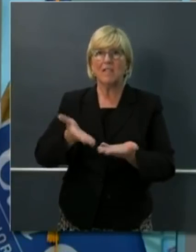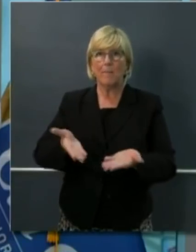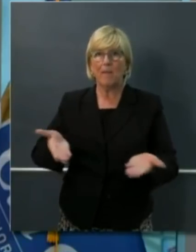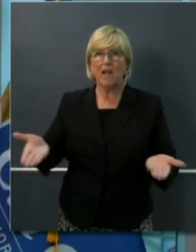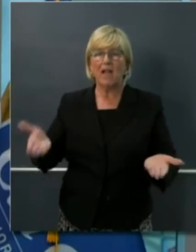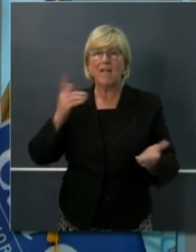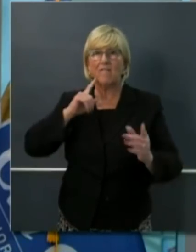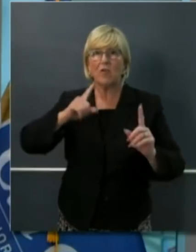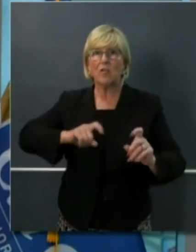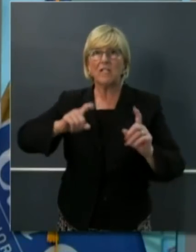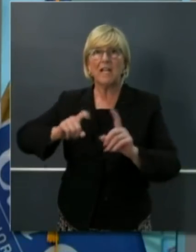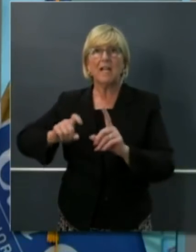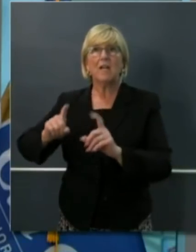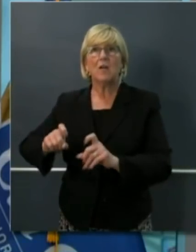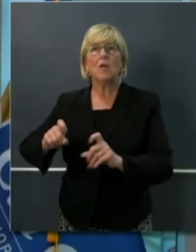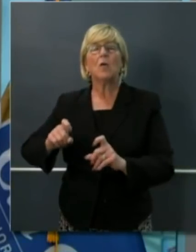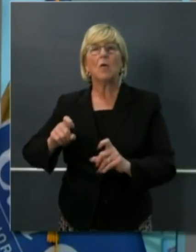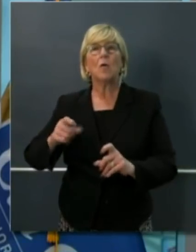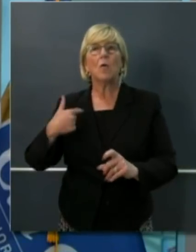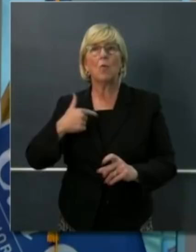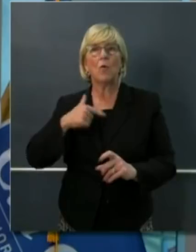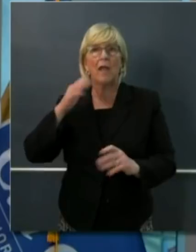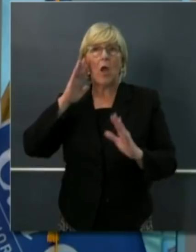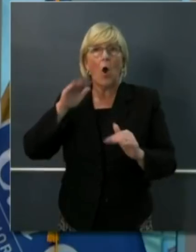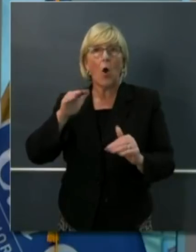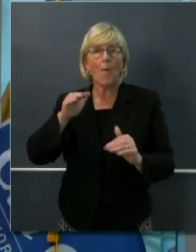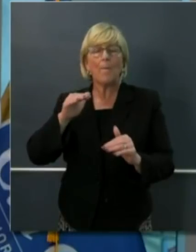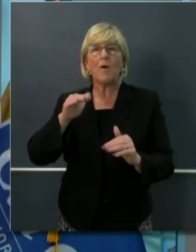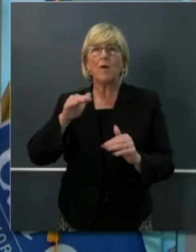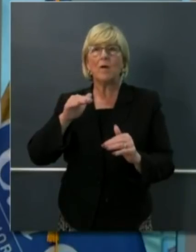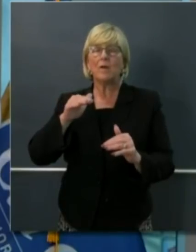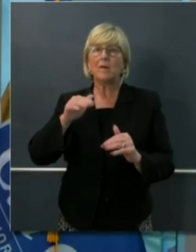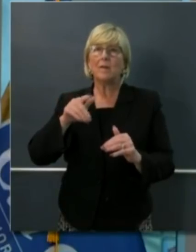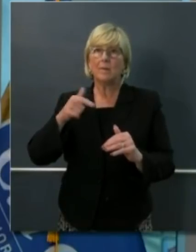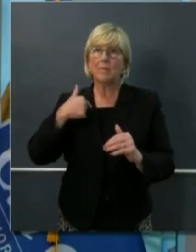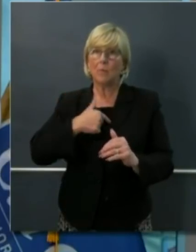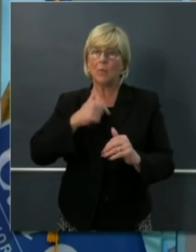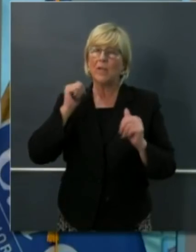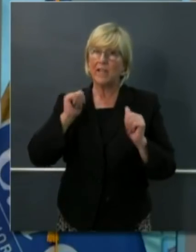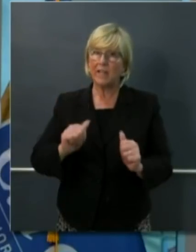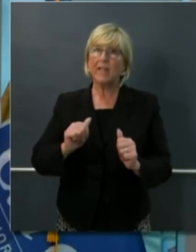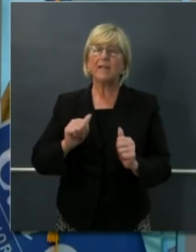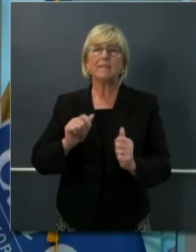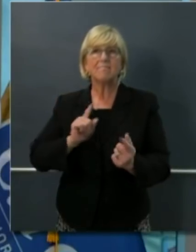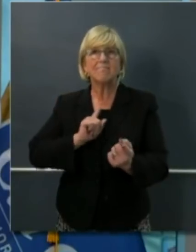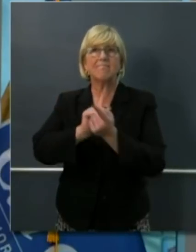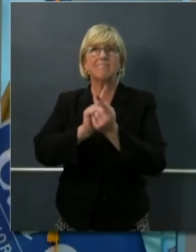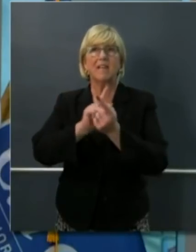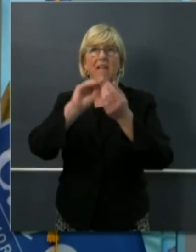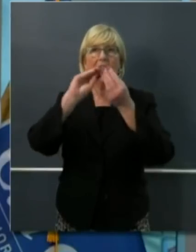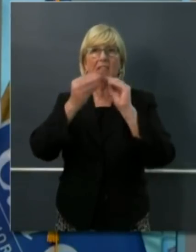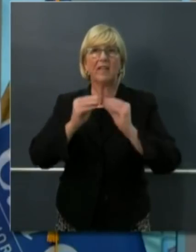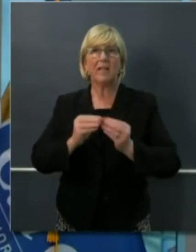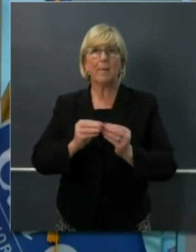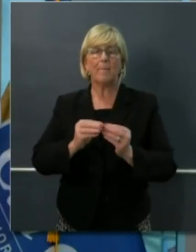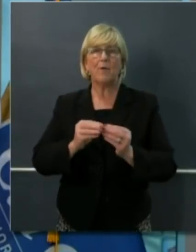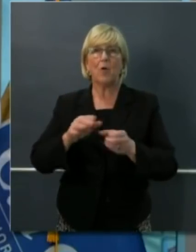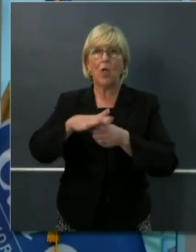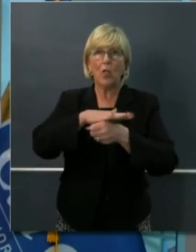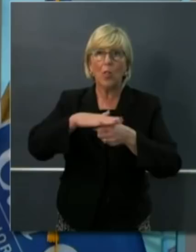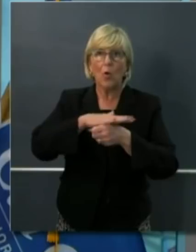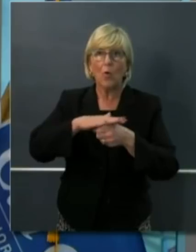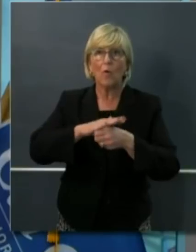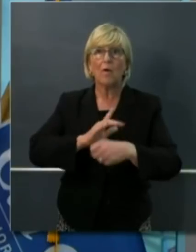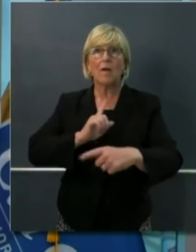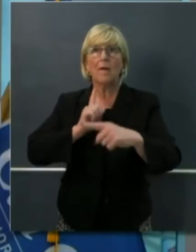mentioned, and many more that we hope to stand up both at the local level and with state leadership to ensure that we have all of the